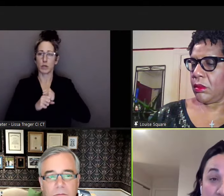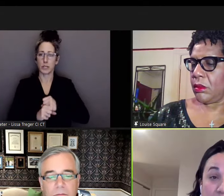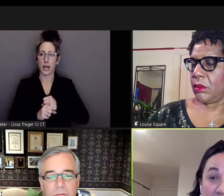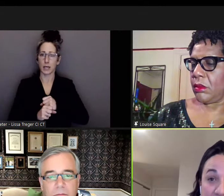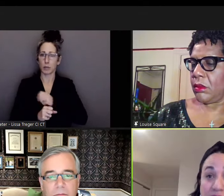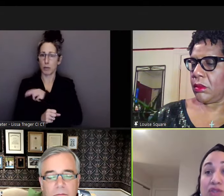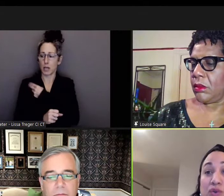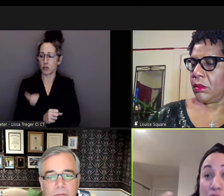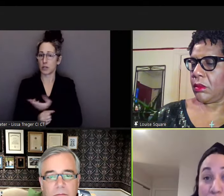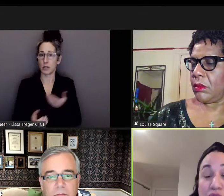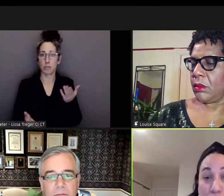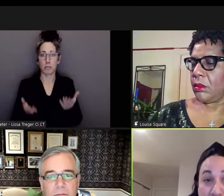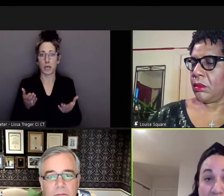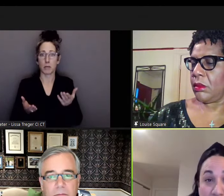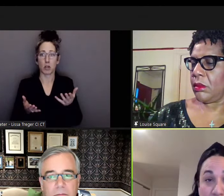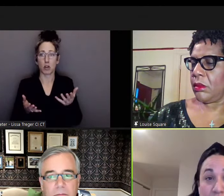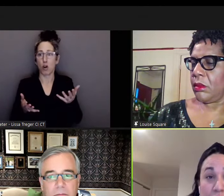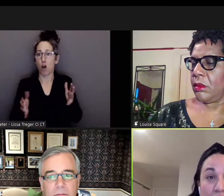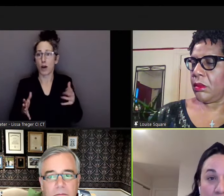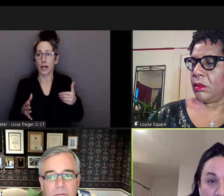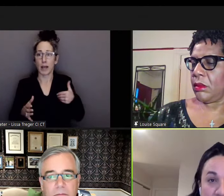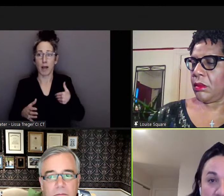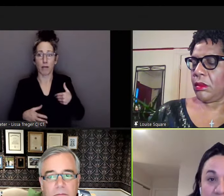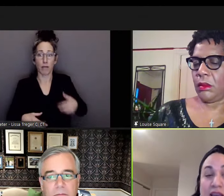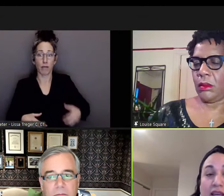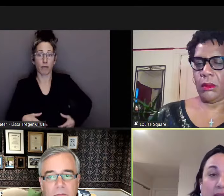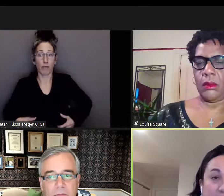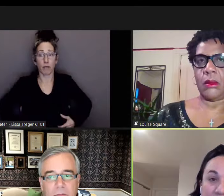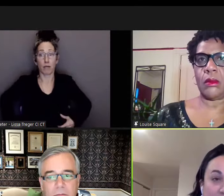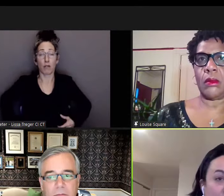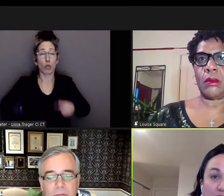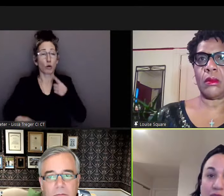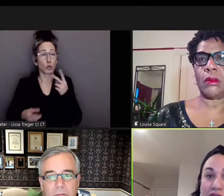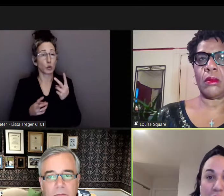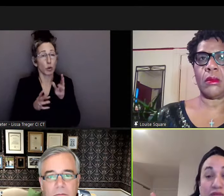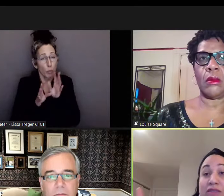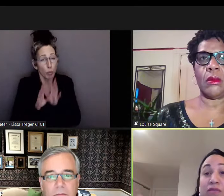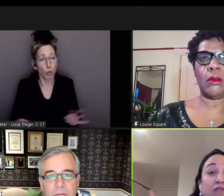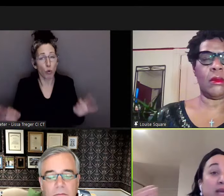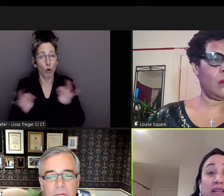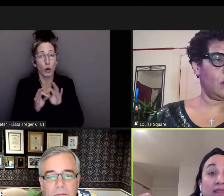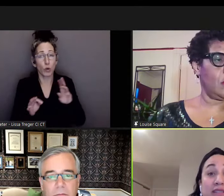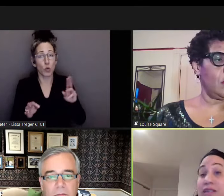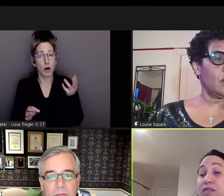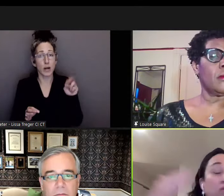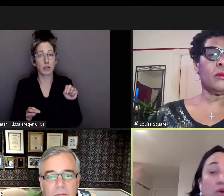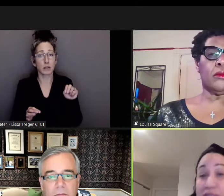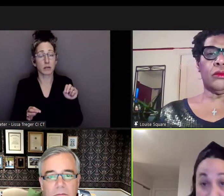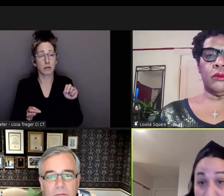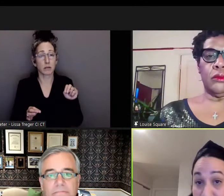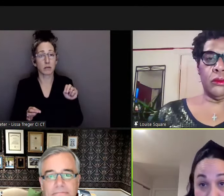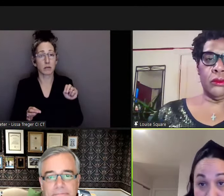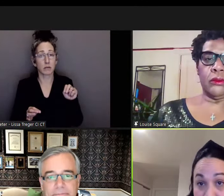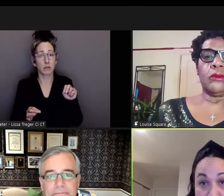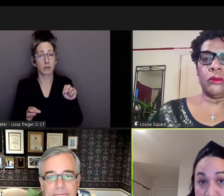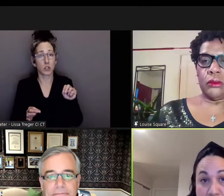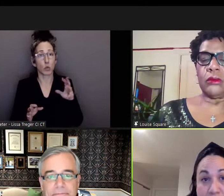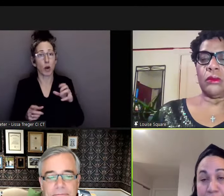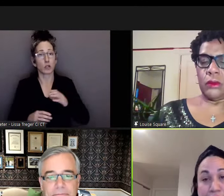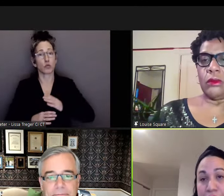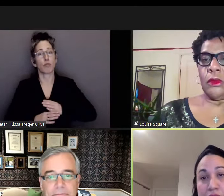have compromise to those organs, those important organs, the best thing to do is to prevent them from getting the disease